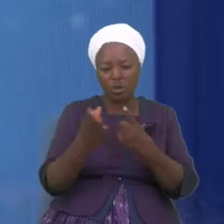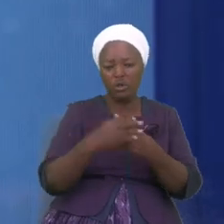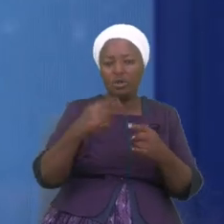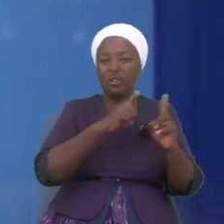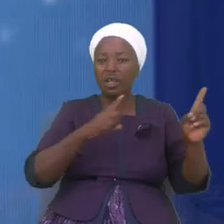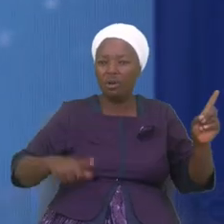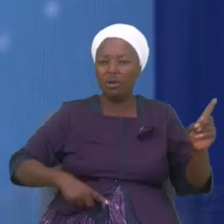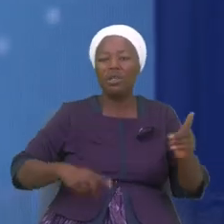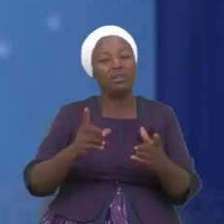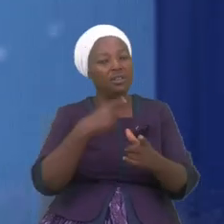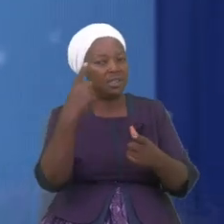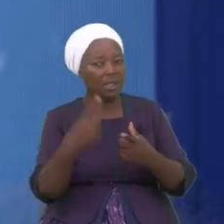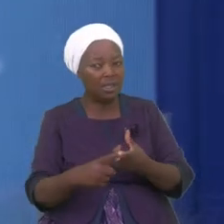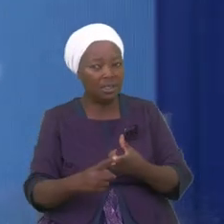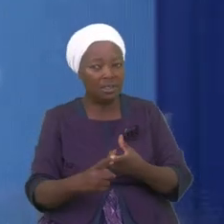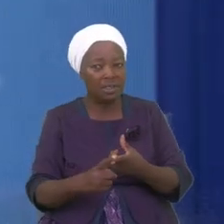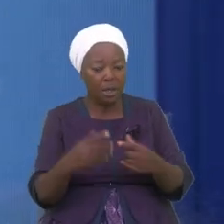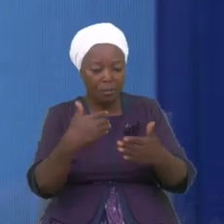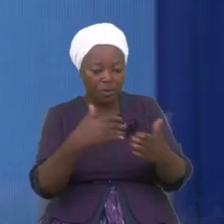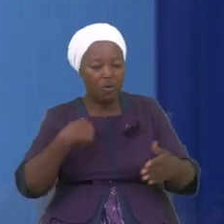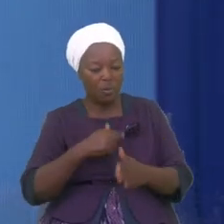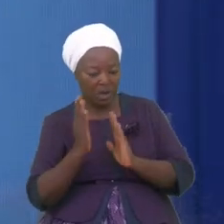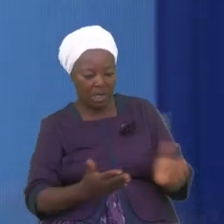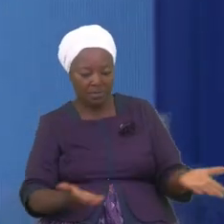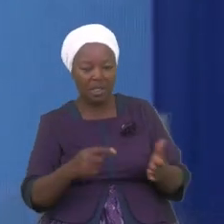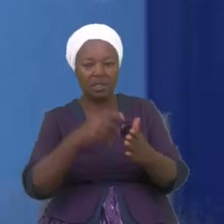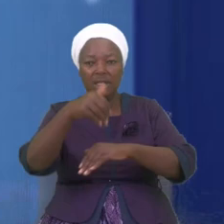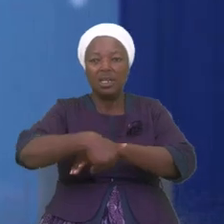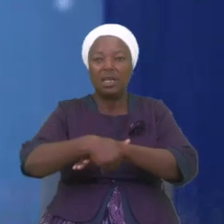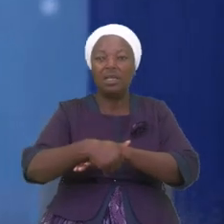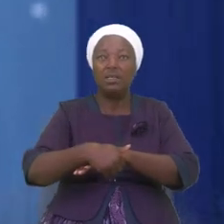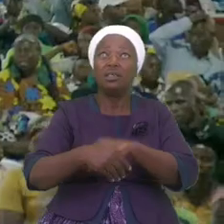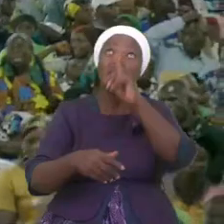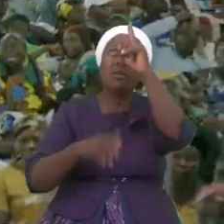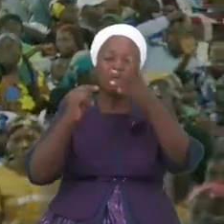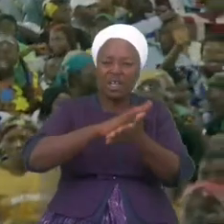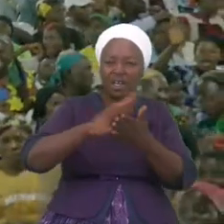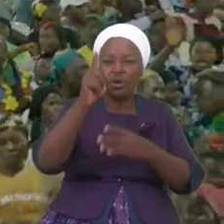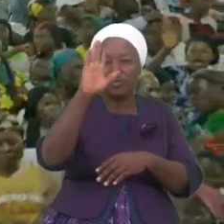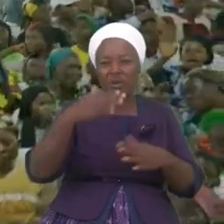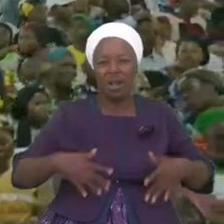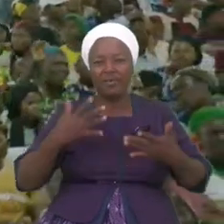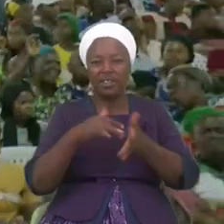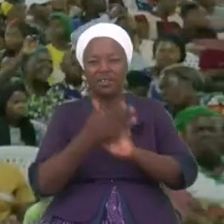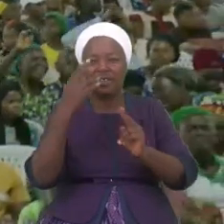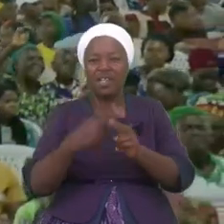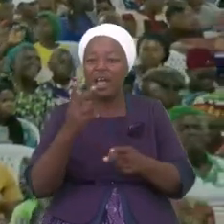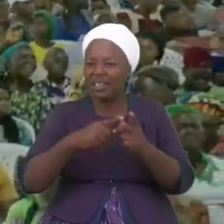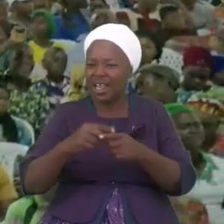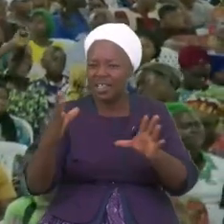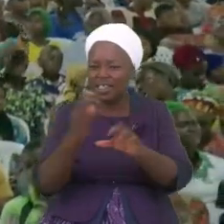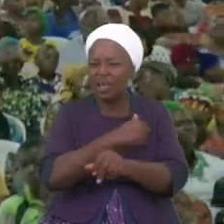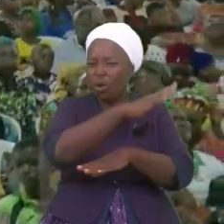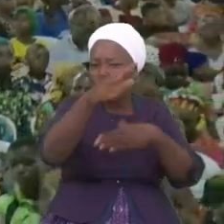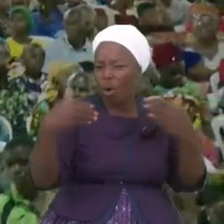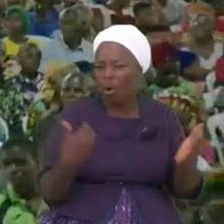Lord, then before we leave here tonight, it will clean up your life. He'll take every